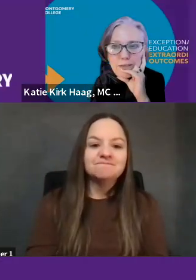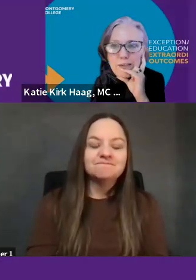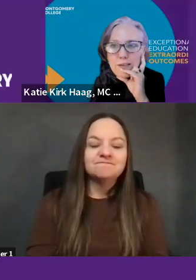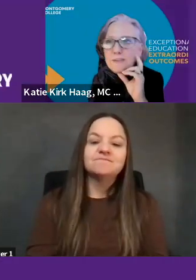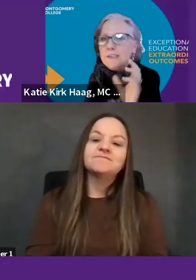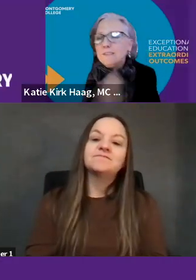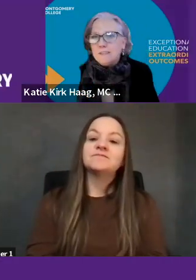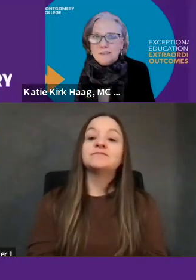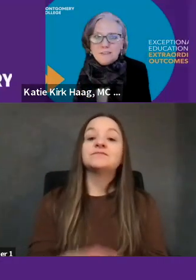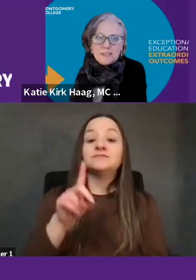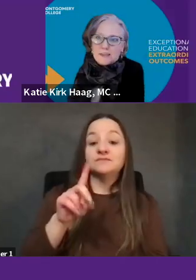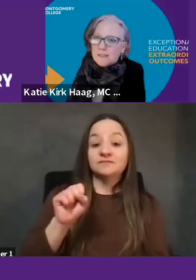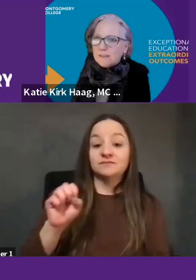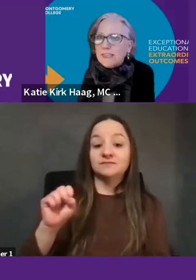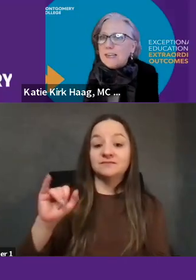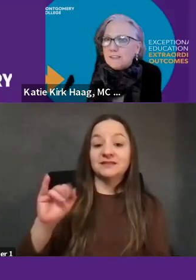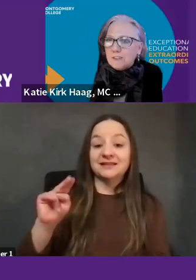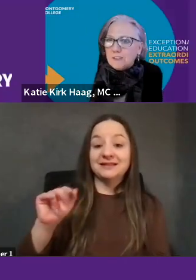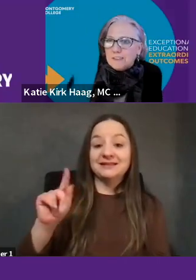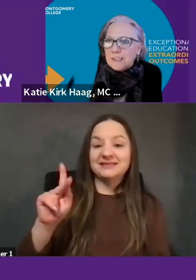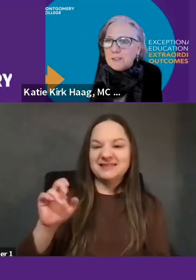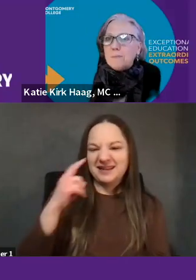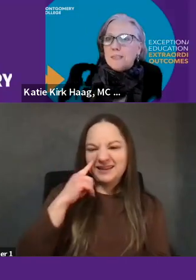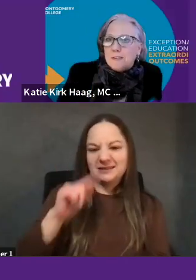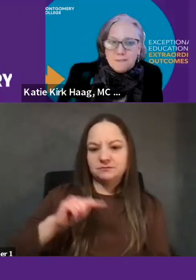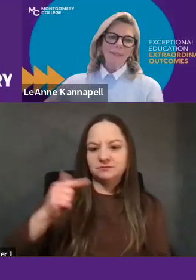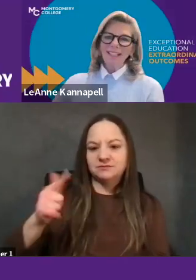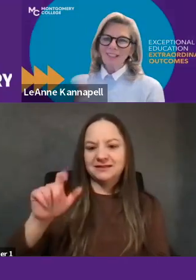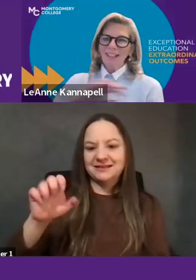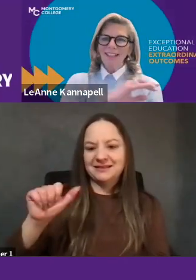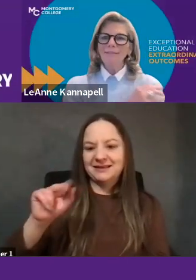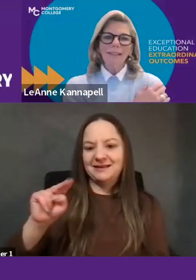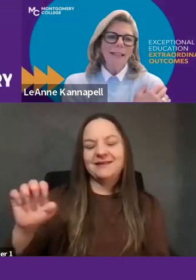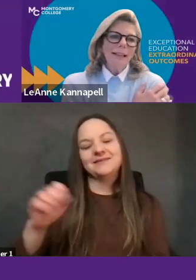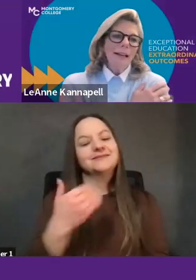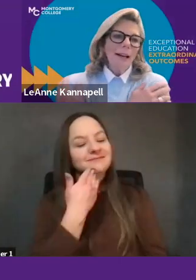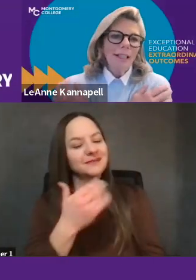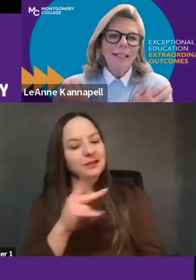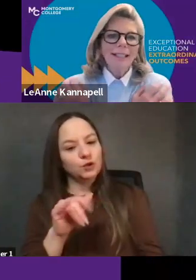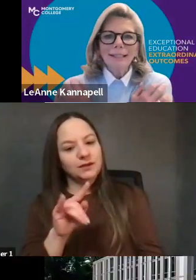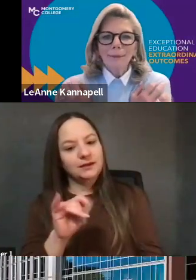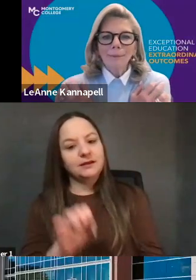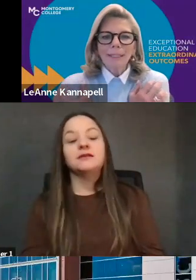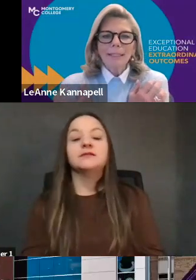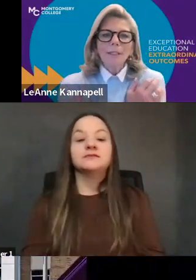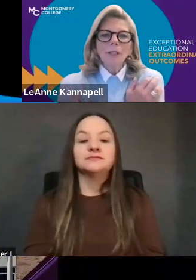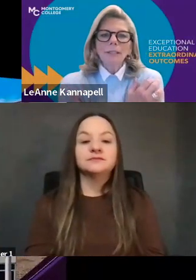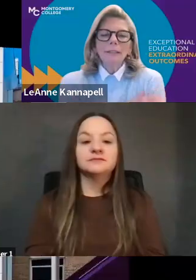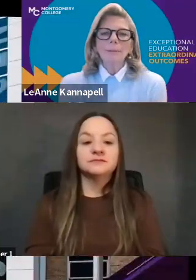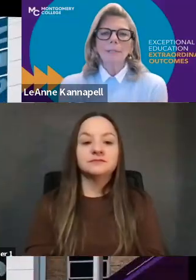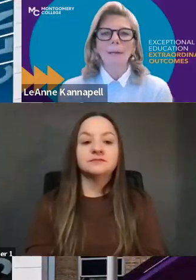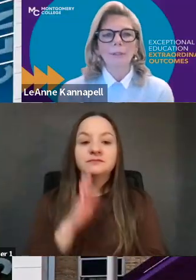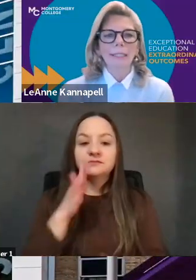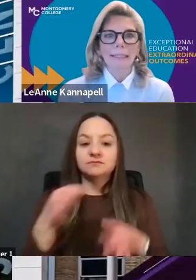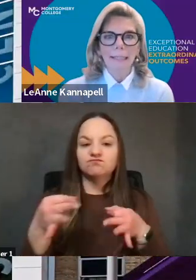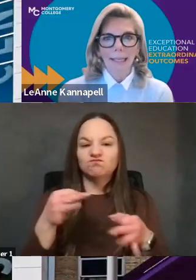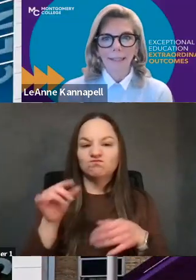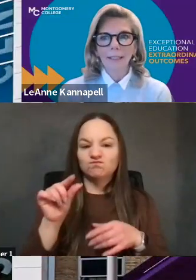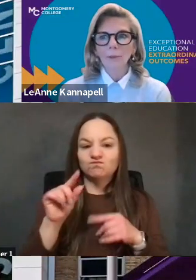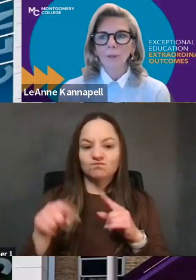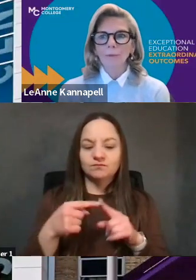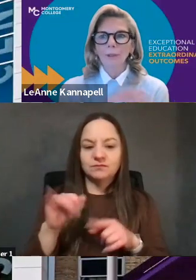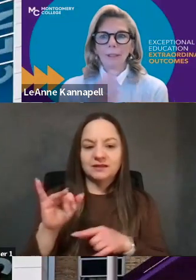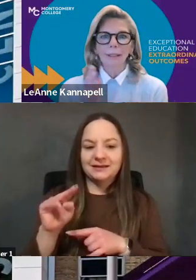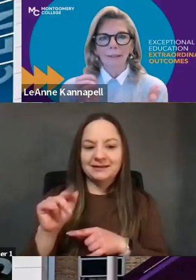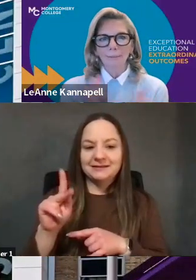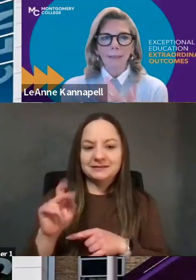The DSS intake. I think Leanne is going to take it from here. Thank you, Katie. All right, next slide, please. I'm going to talk a little bit about the intake,